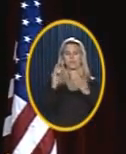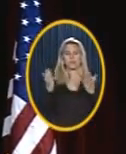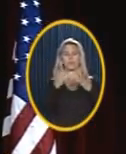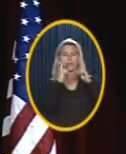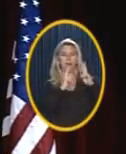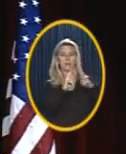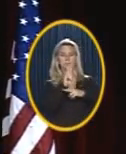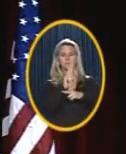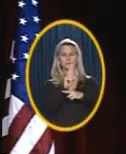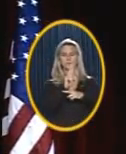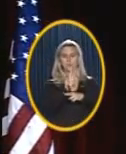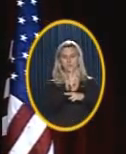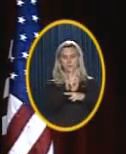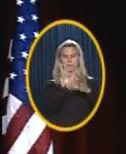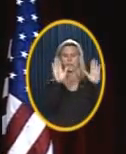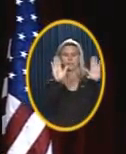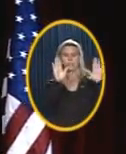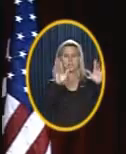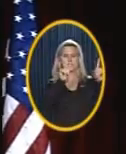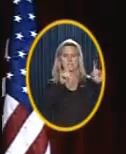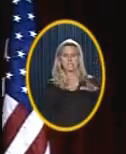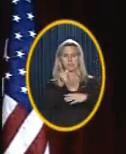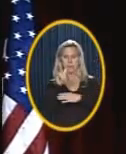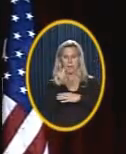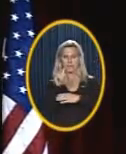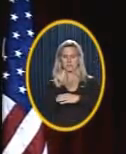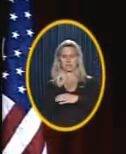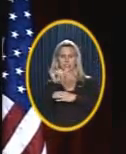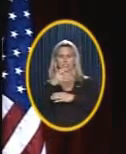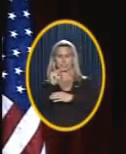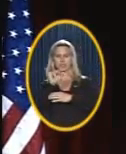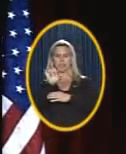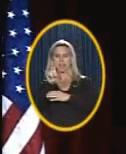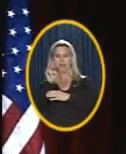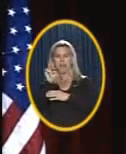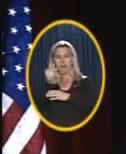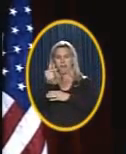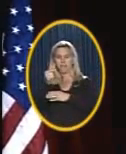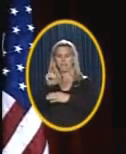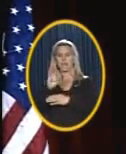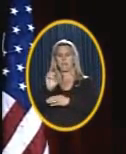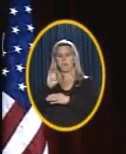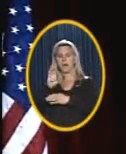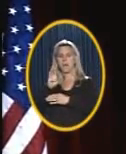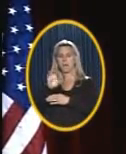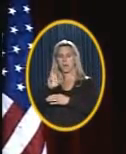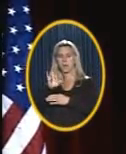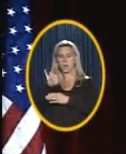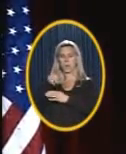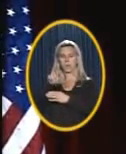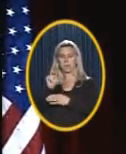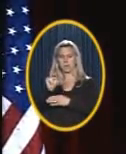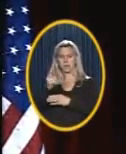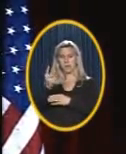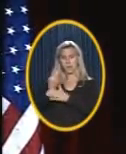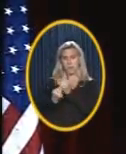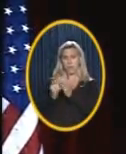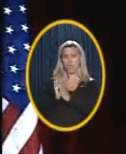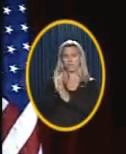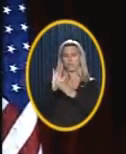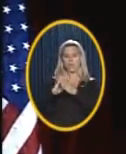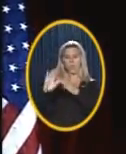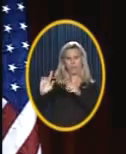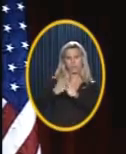two outstanding astronaut test pilots, John Young and Bob Crippen, which flew Columbia on her maiden